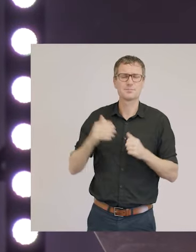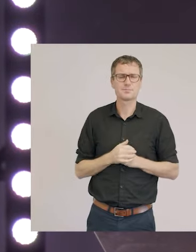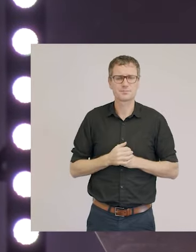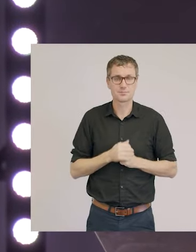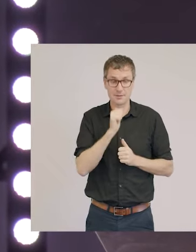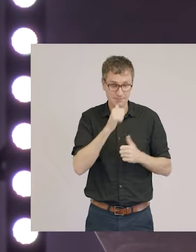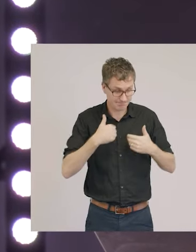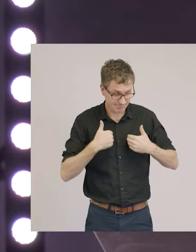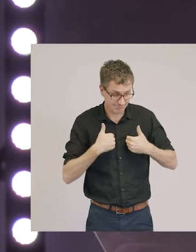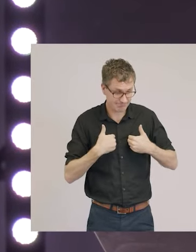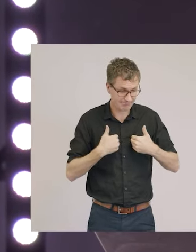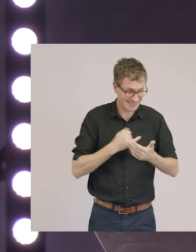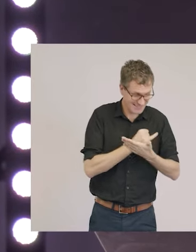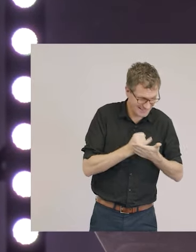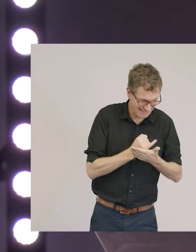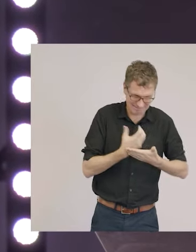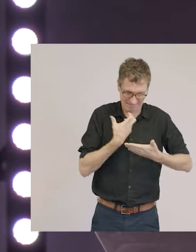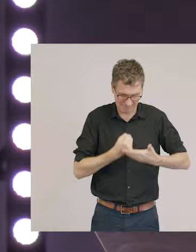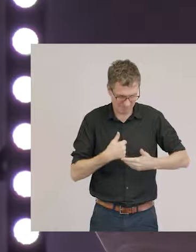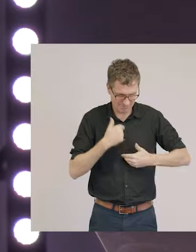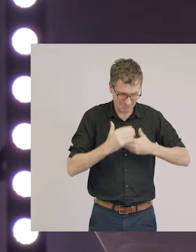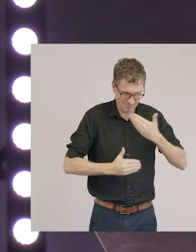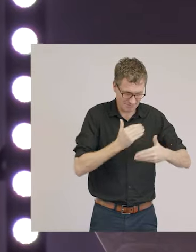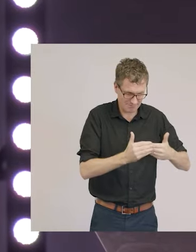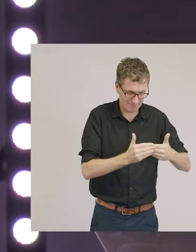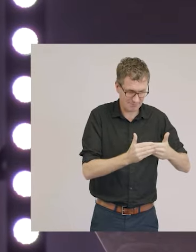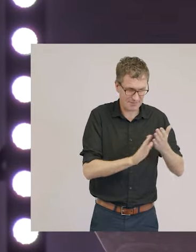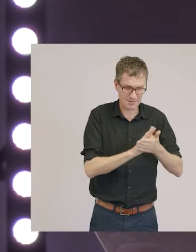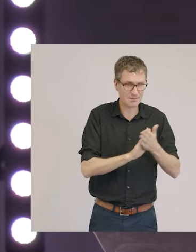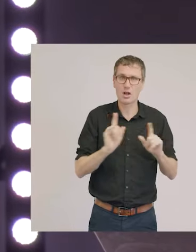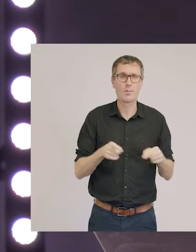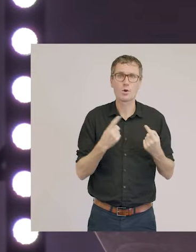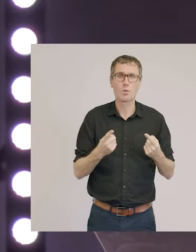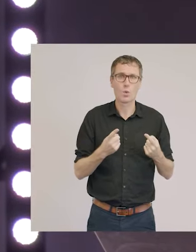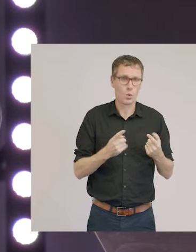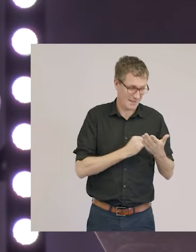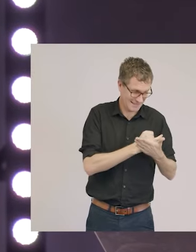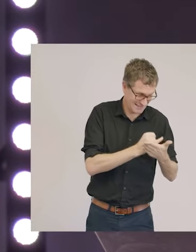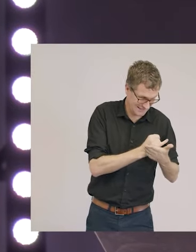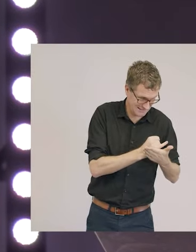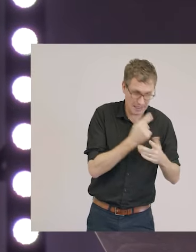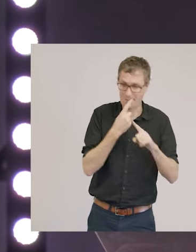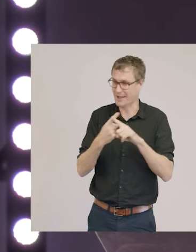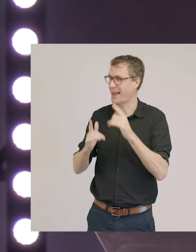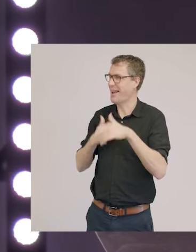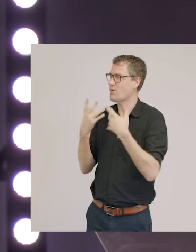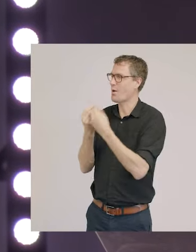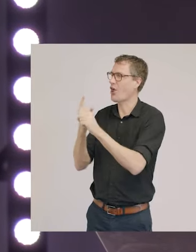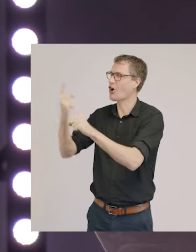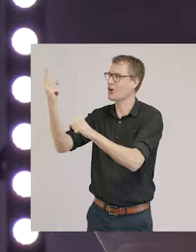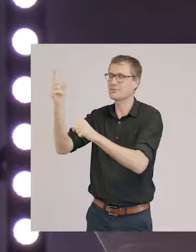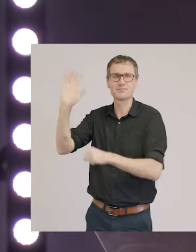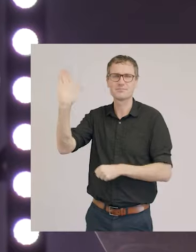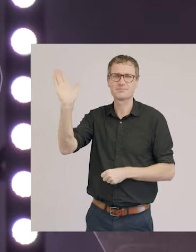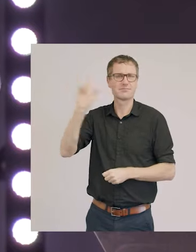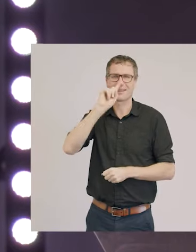give. If you're living in a life of sin, you can't consistently live with God and without